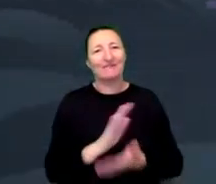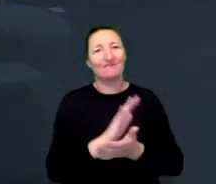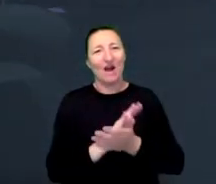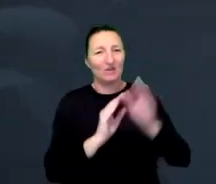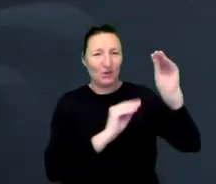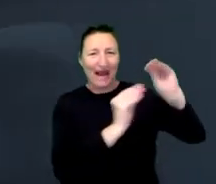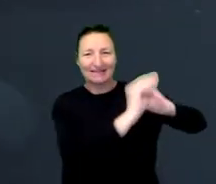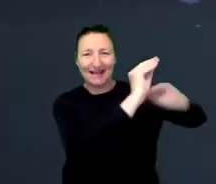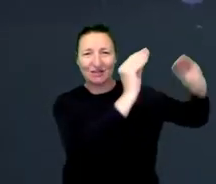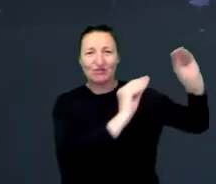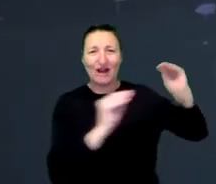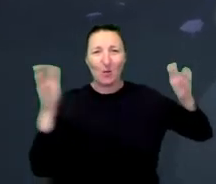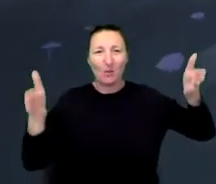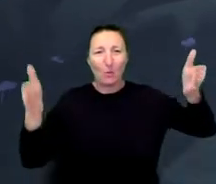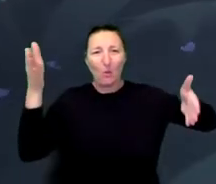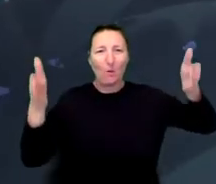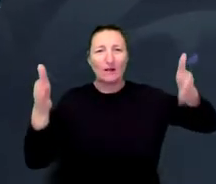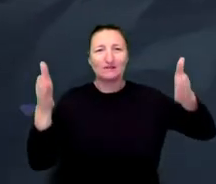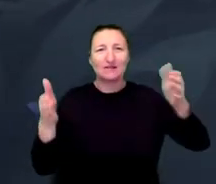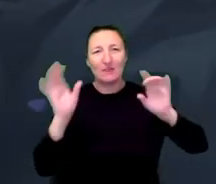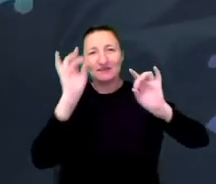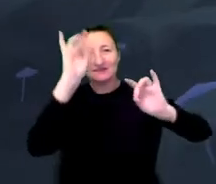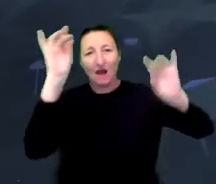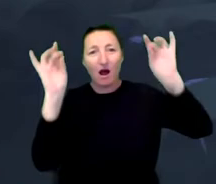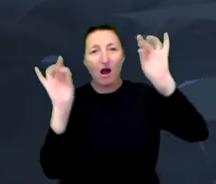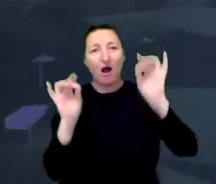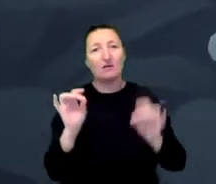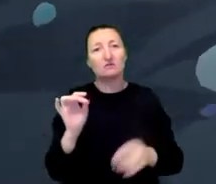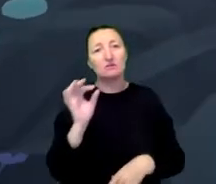have more. The stars. Yeah. Awesome. Orb that was once you.